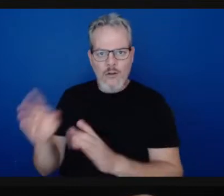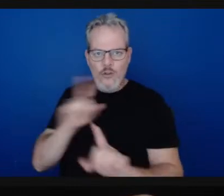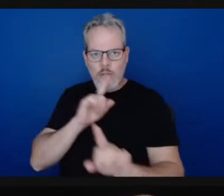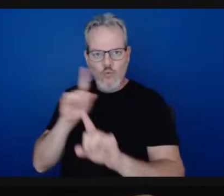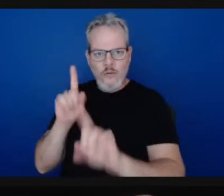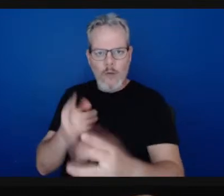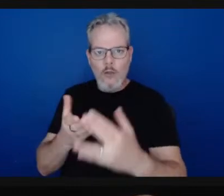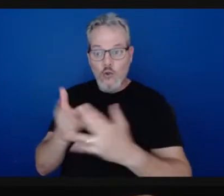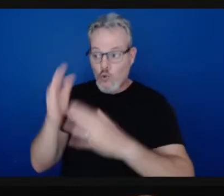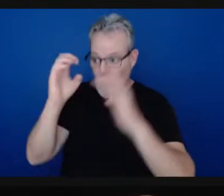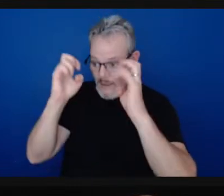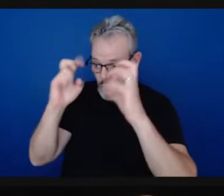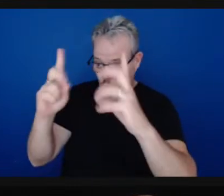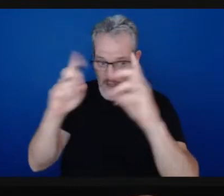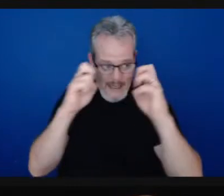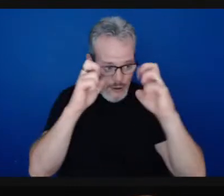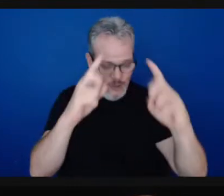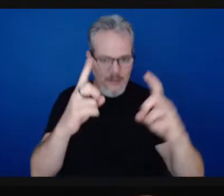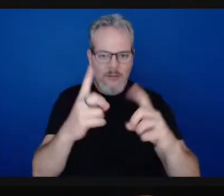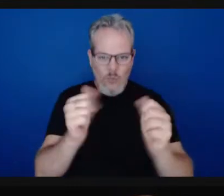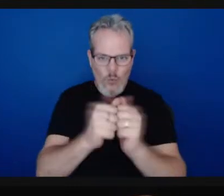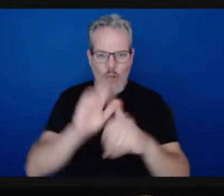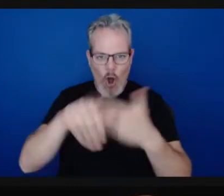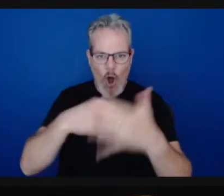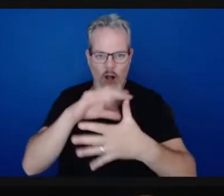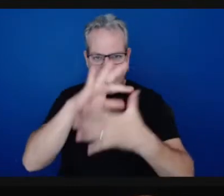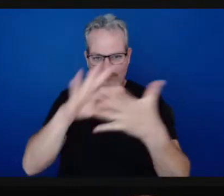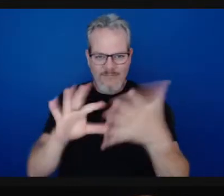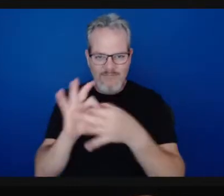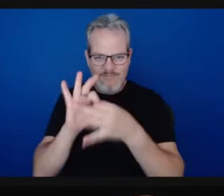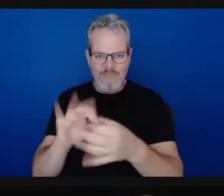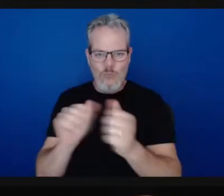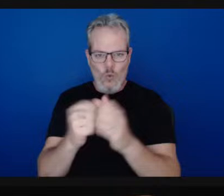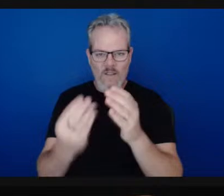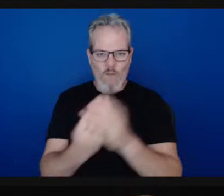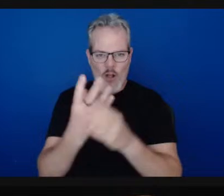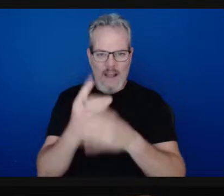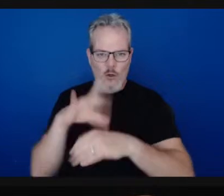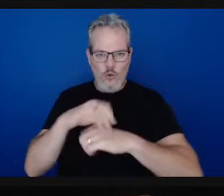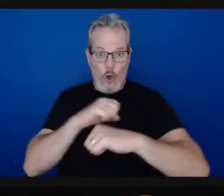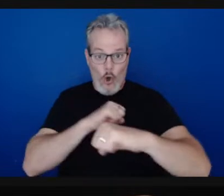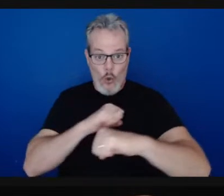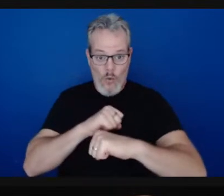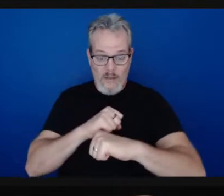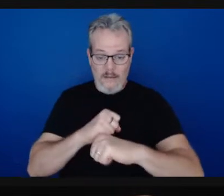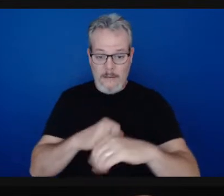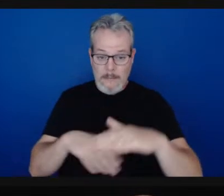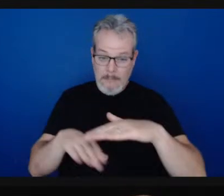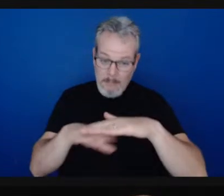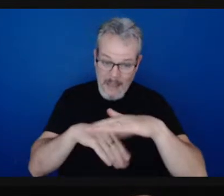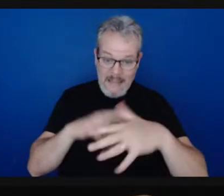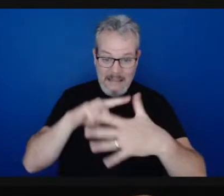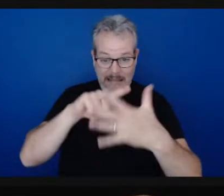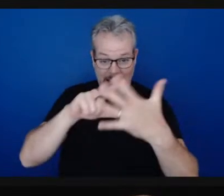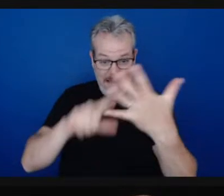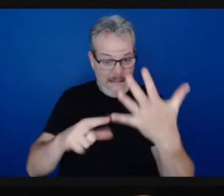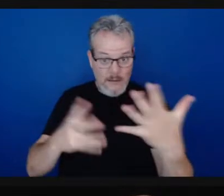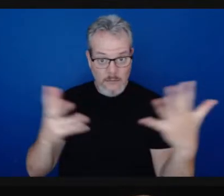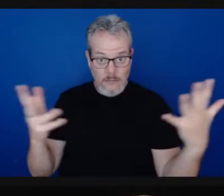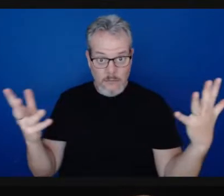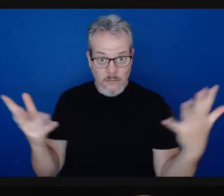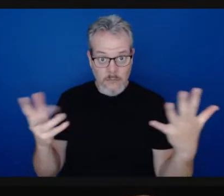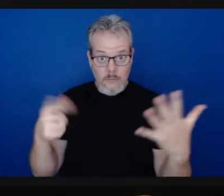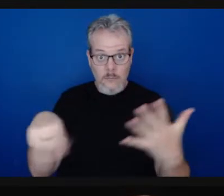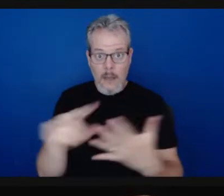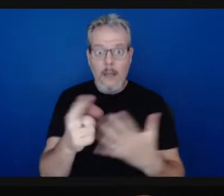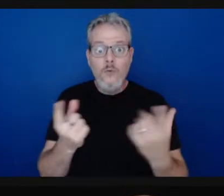and earthquakes and all the associated things. So pretty basically here, top level overview, what can you do